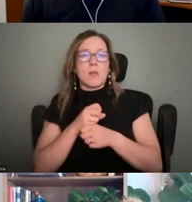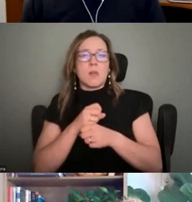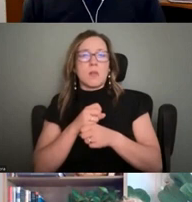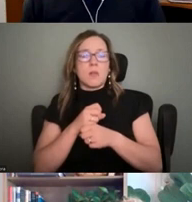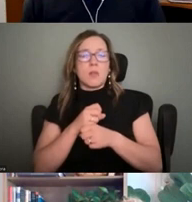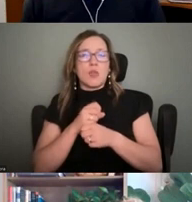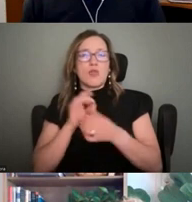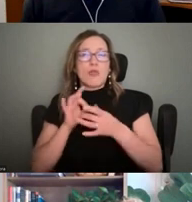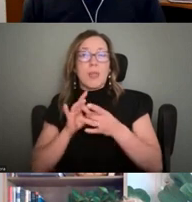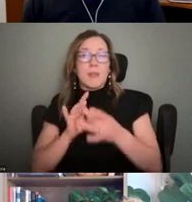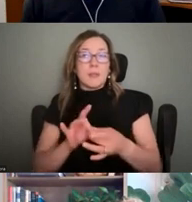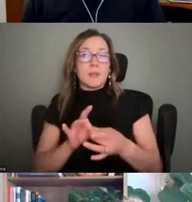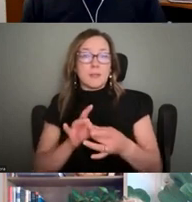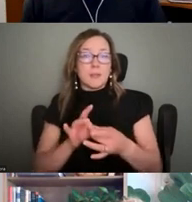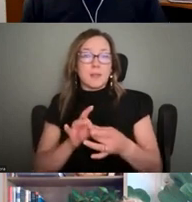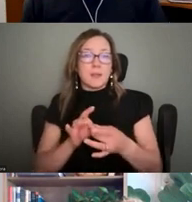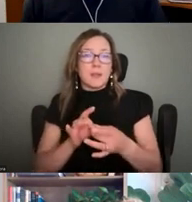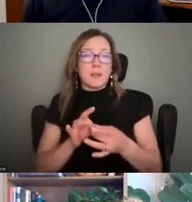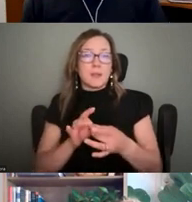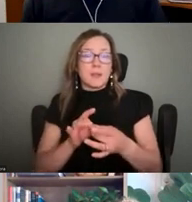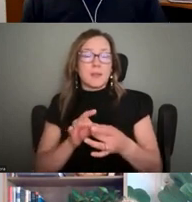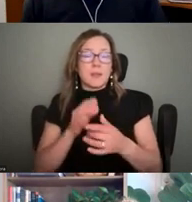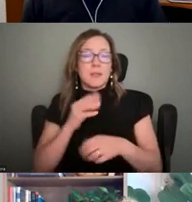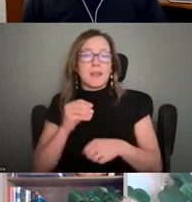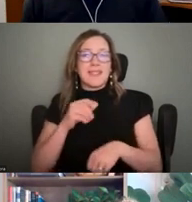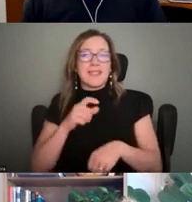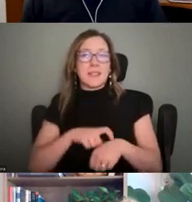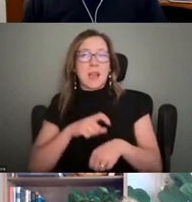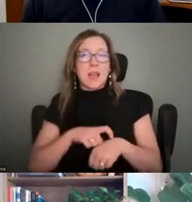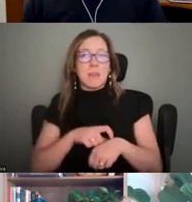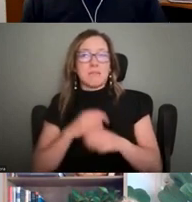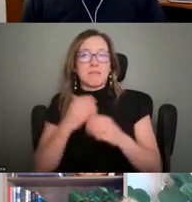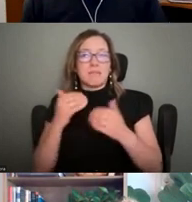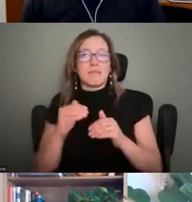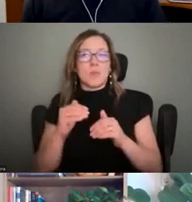relevant, and time bounded.